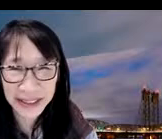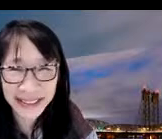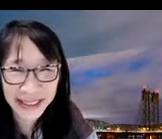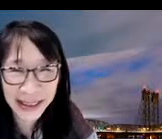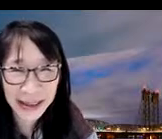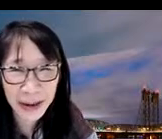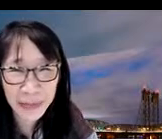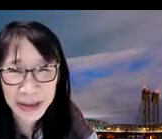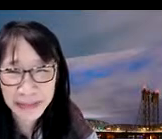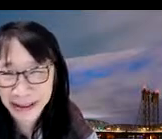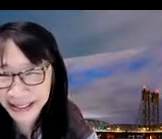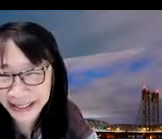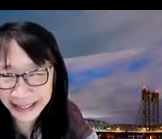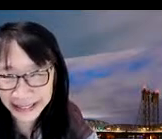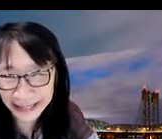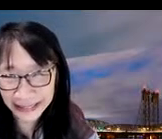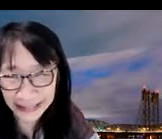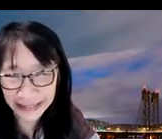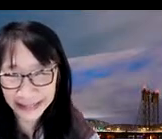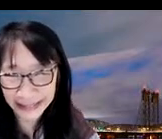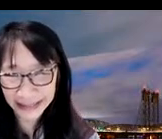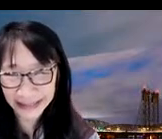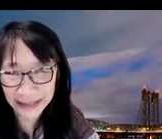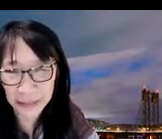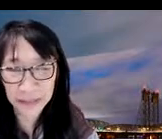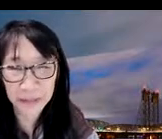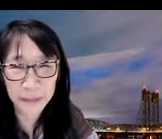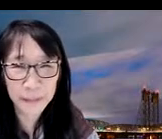Oh, you're on mute, Marlon.